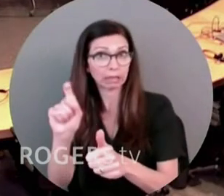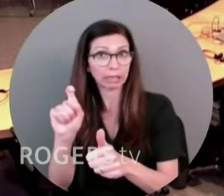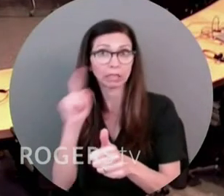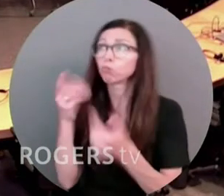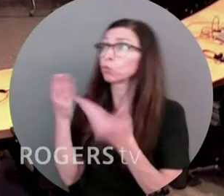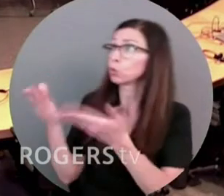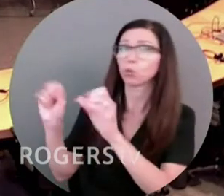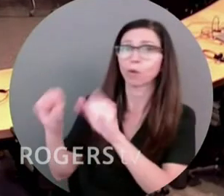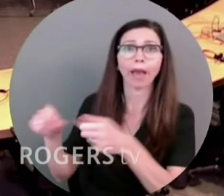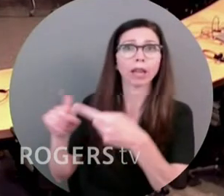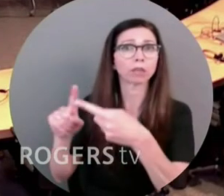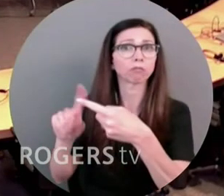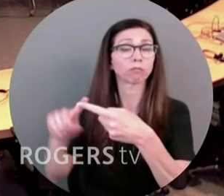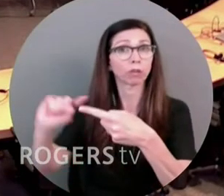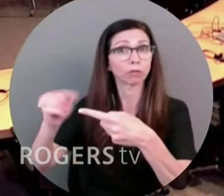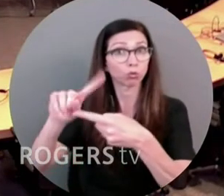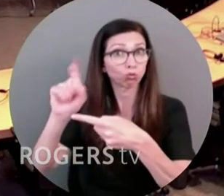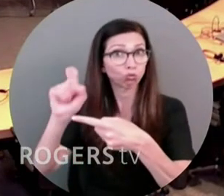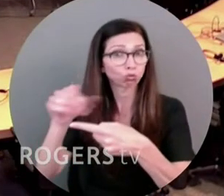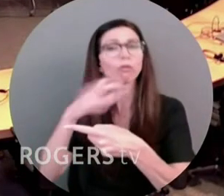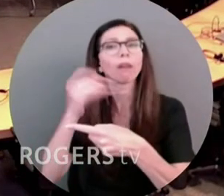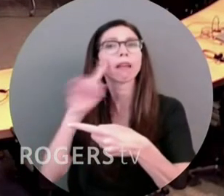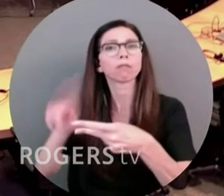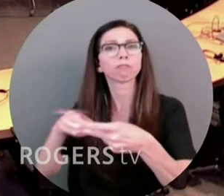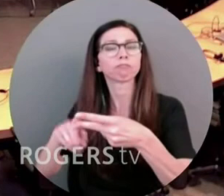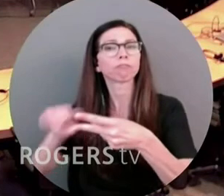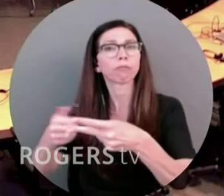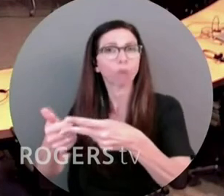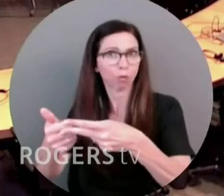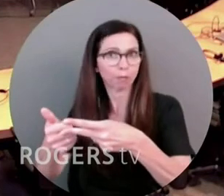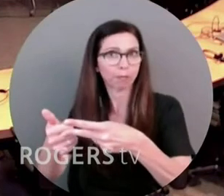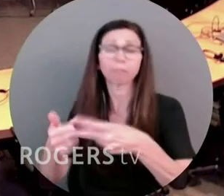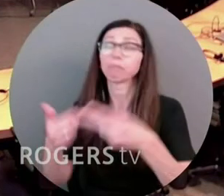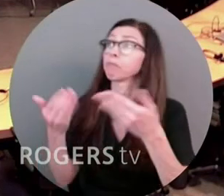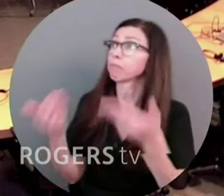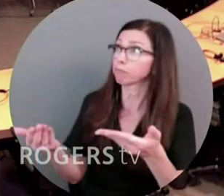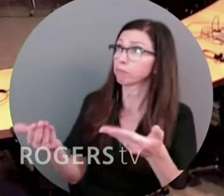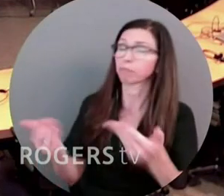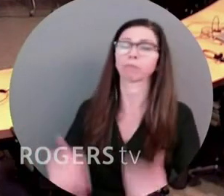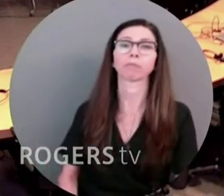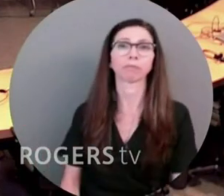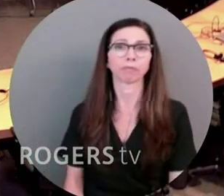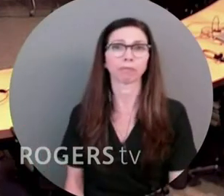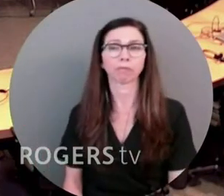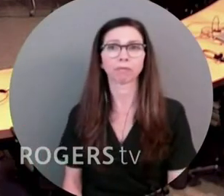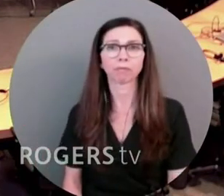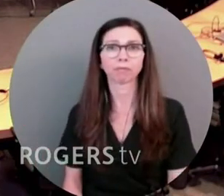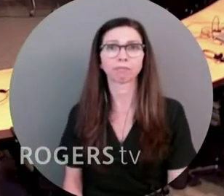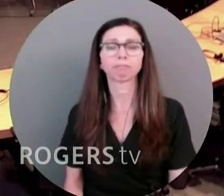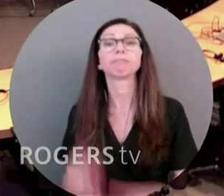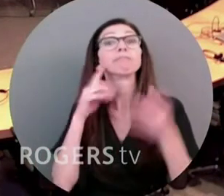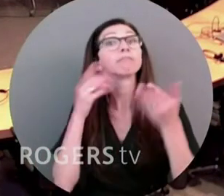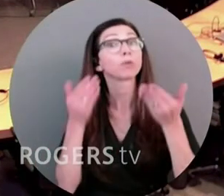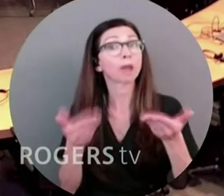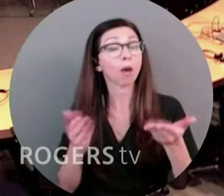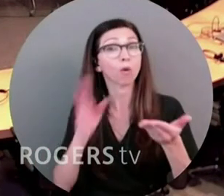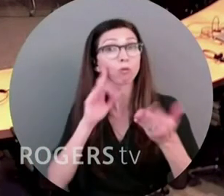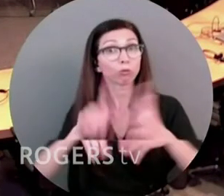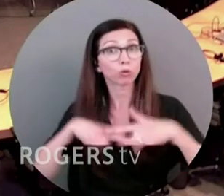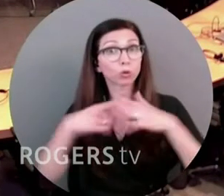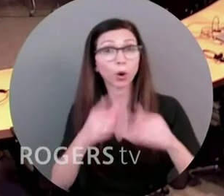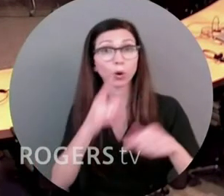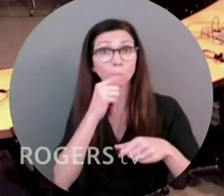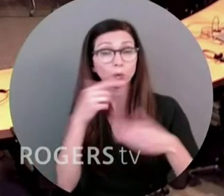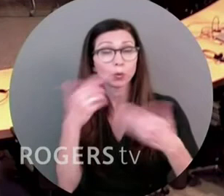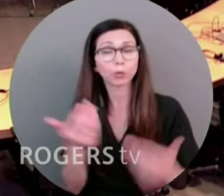ordre alphabétique, j'invite maintenant chaque organisme à poser une question et une question de suivi. We will now start with 1310 News,